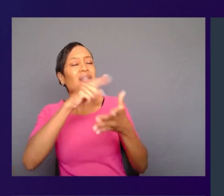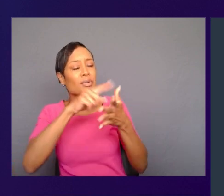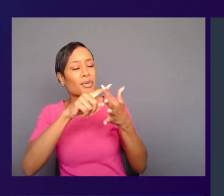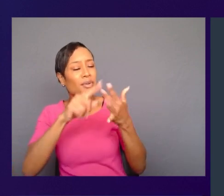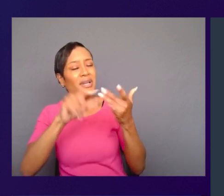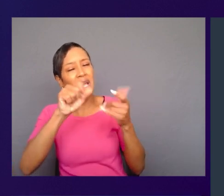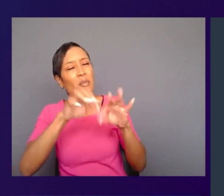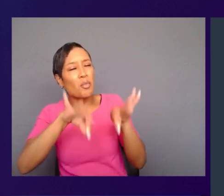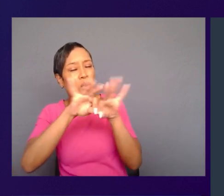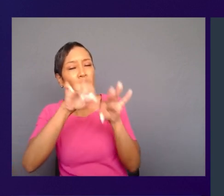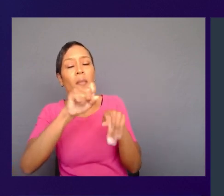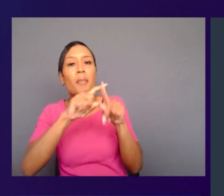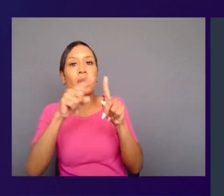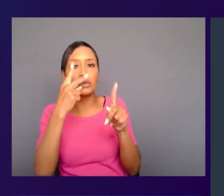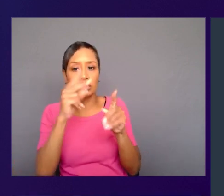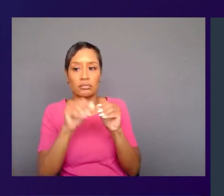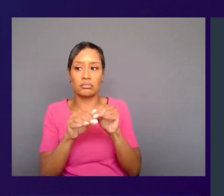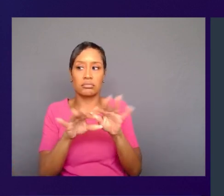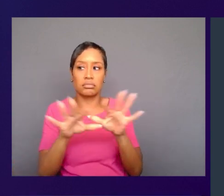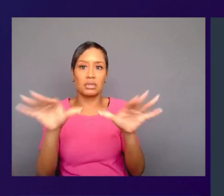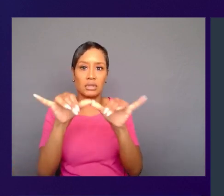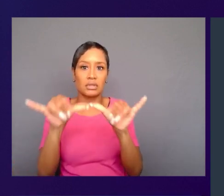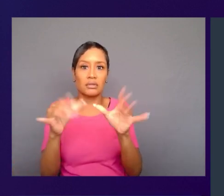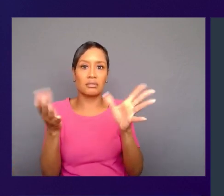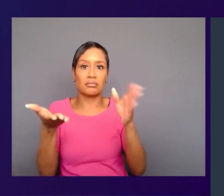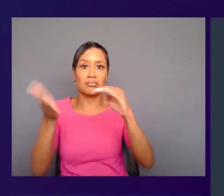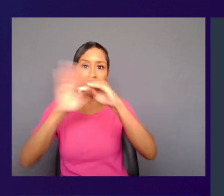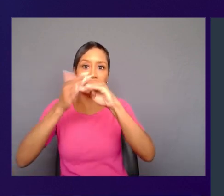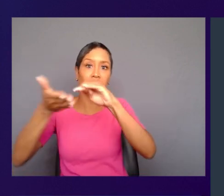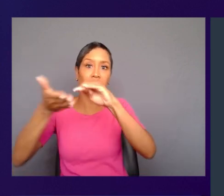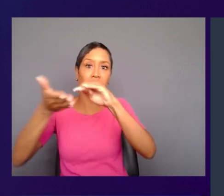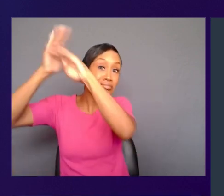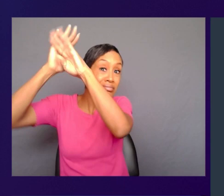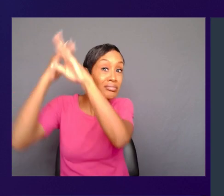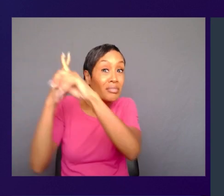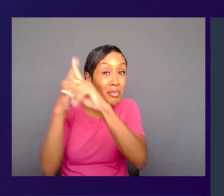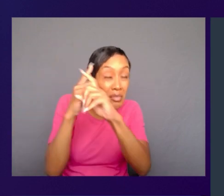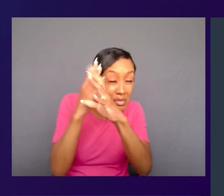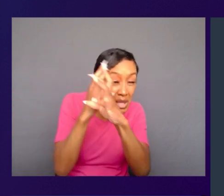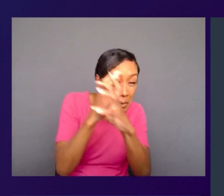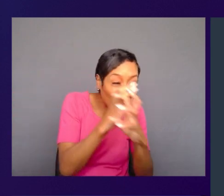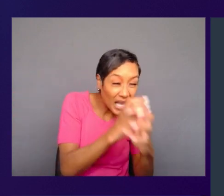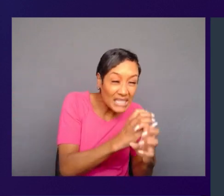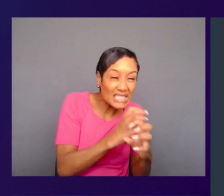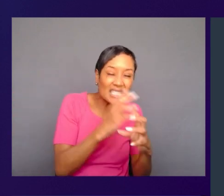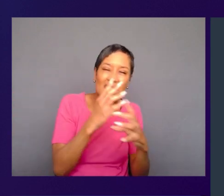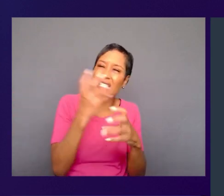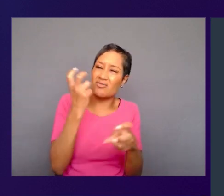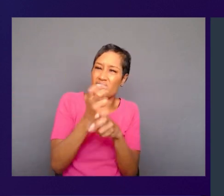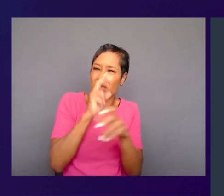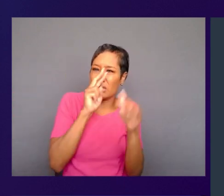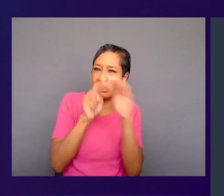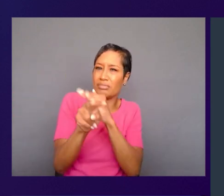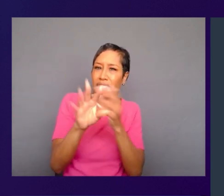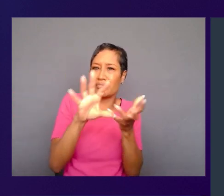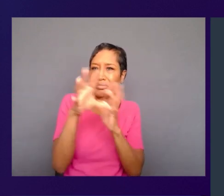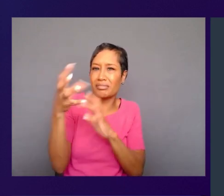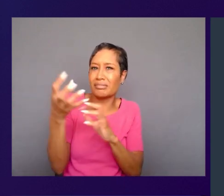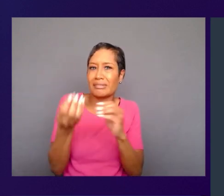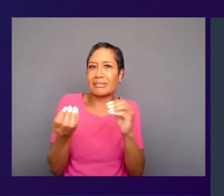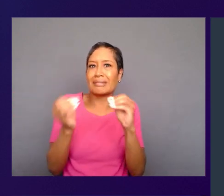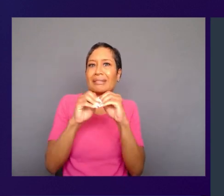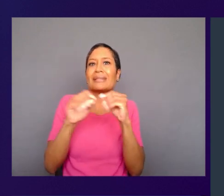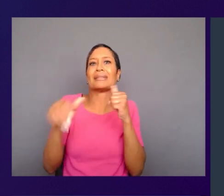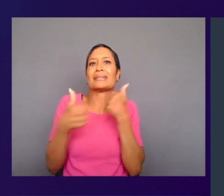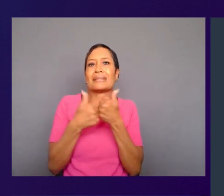continue to see distributed systems get more and more complex, it gets a lot more difficult to anticipate those disruptions being even more challenging. You know, the